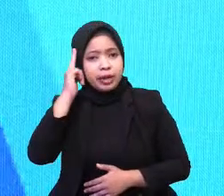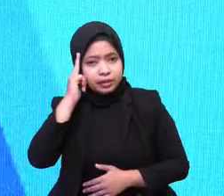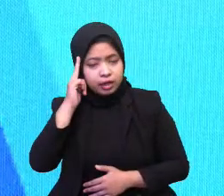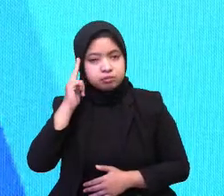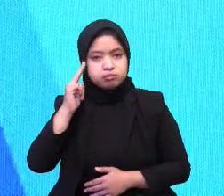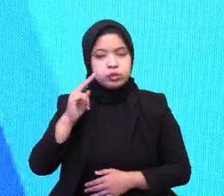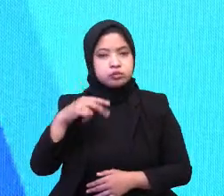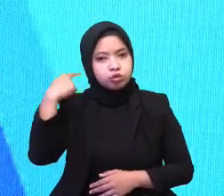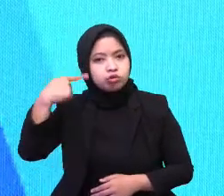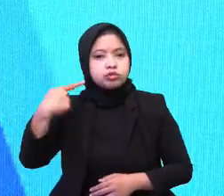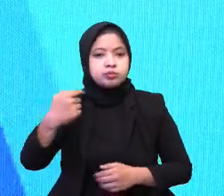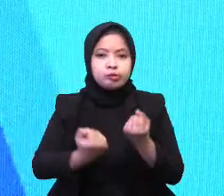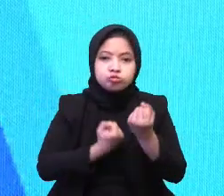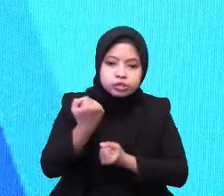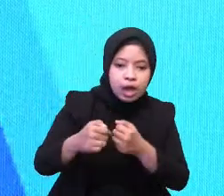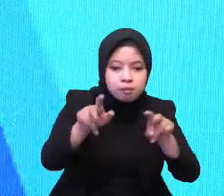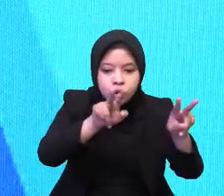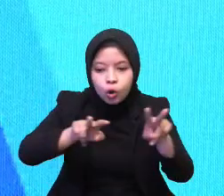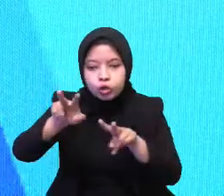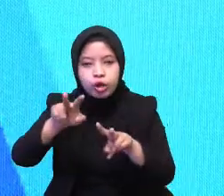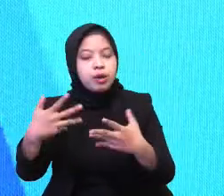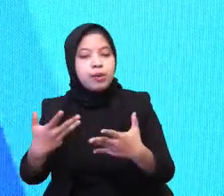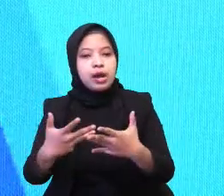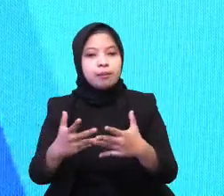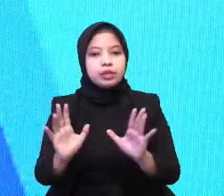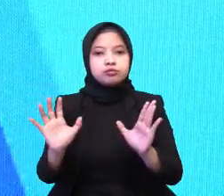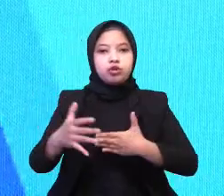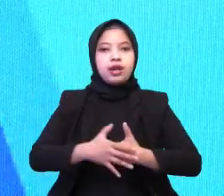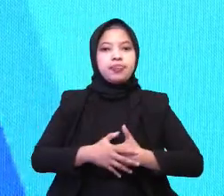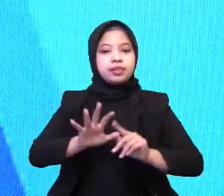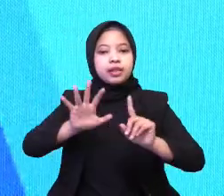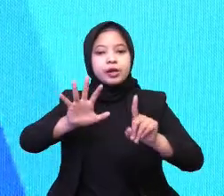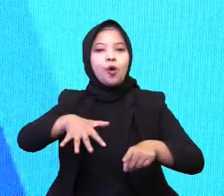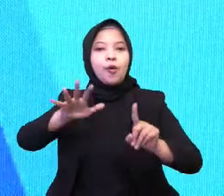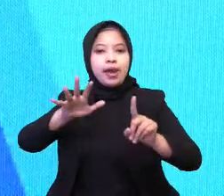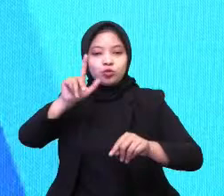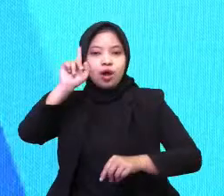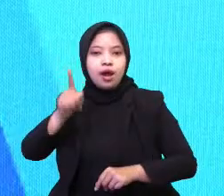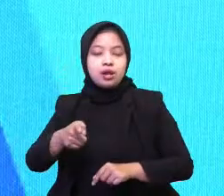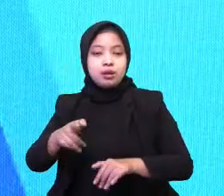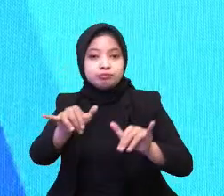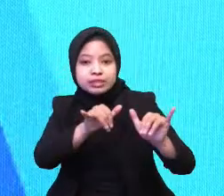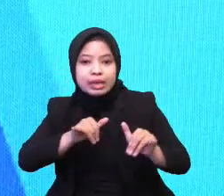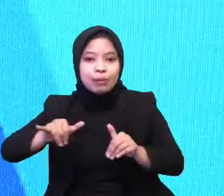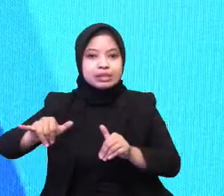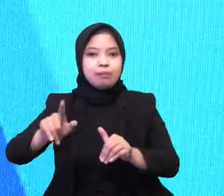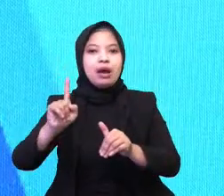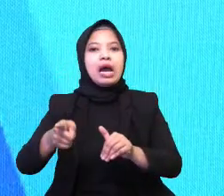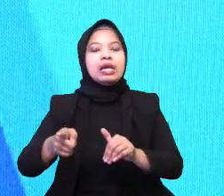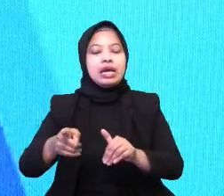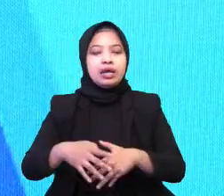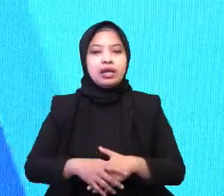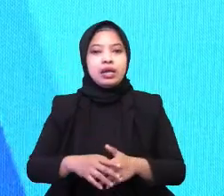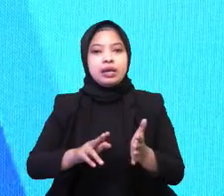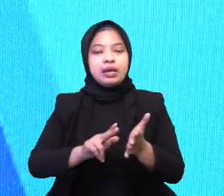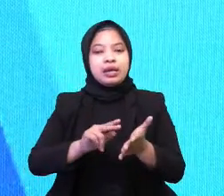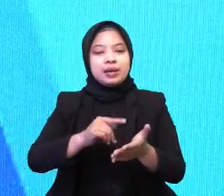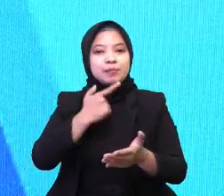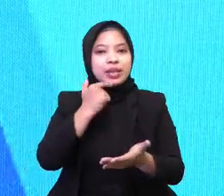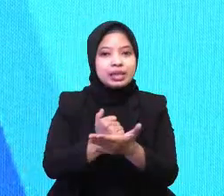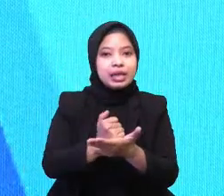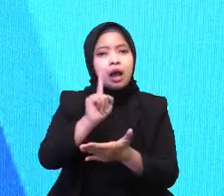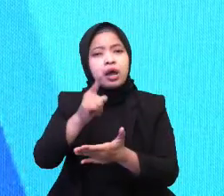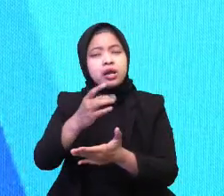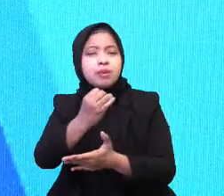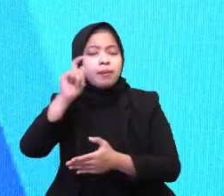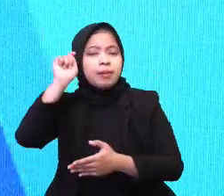decided that worship, especially Taraweh prayers, can be carried out together in congregation, and details